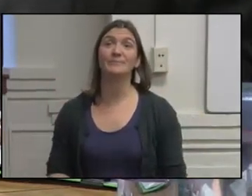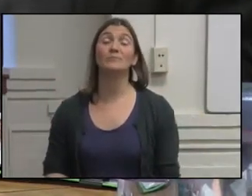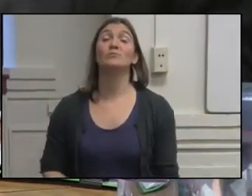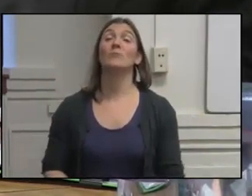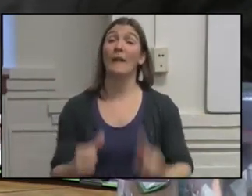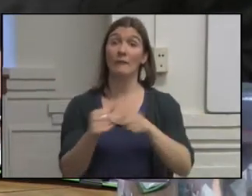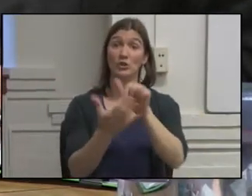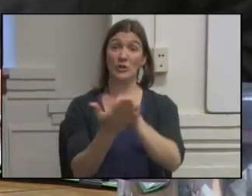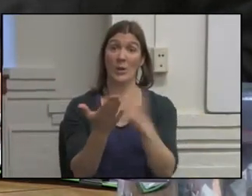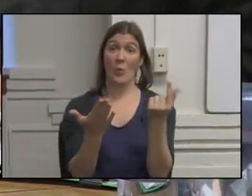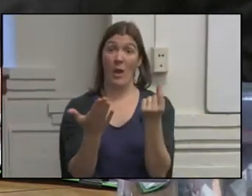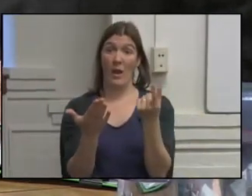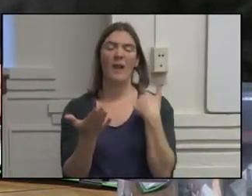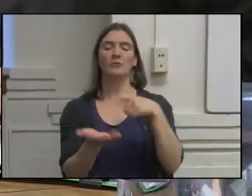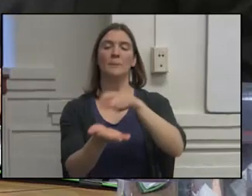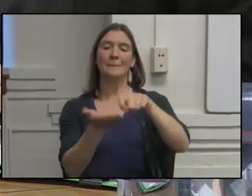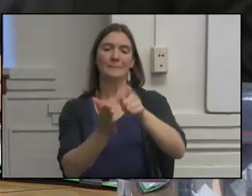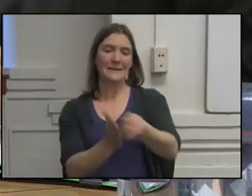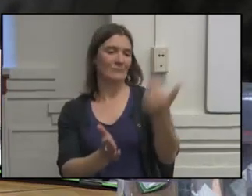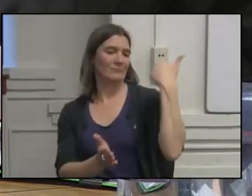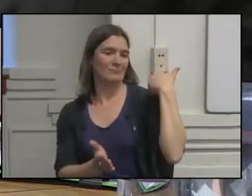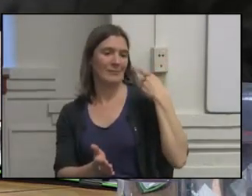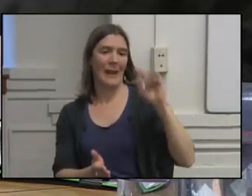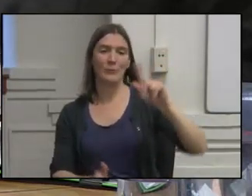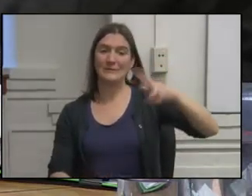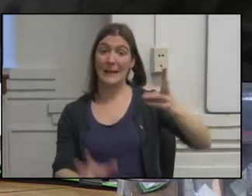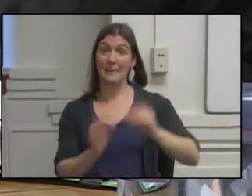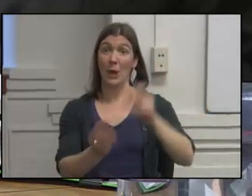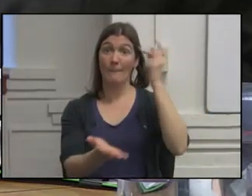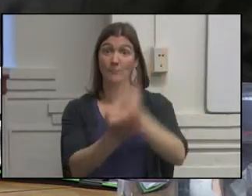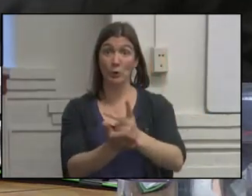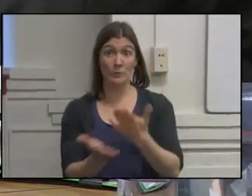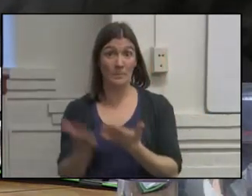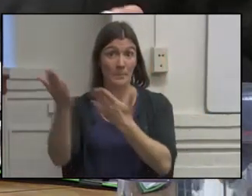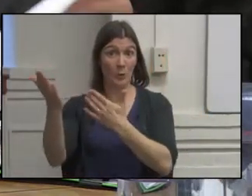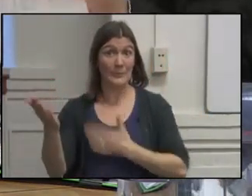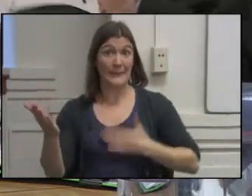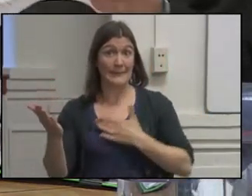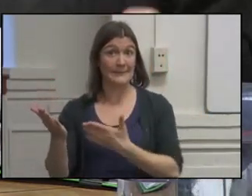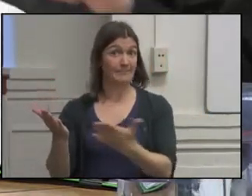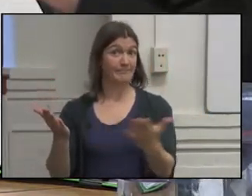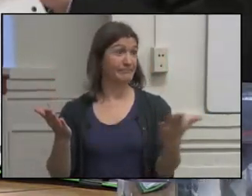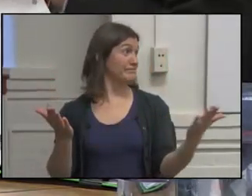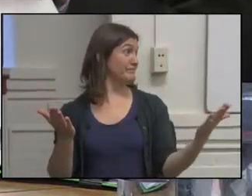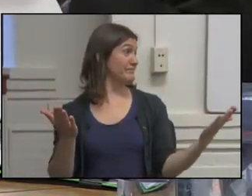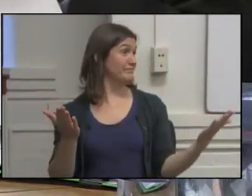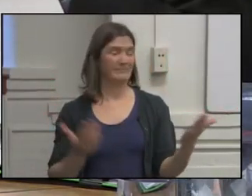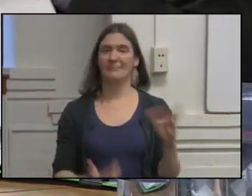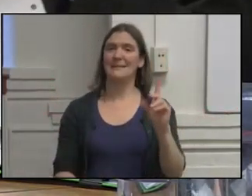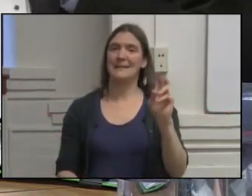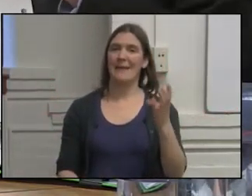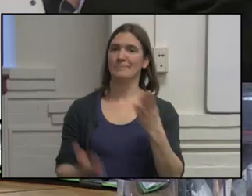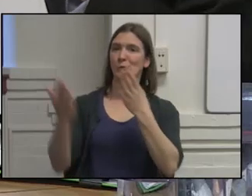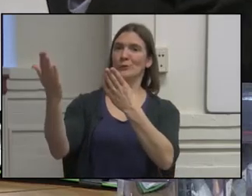First up, we will approve the minutes from the April 2nd meeting. Do I have a motion for that? So